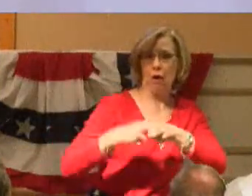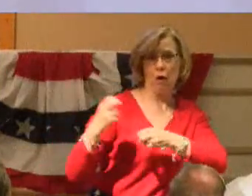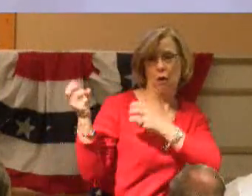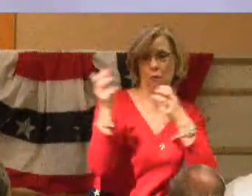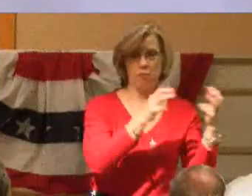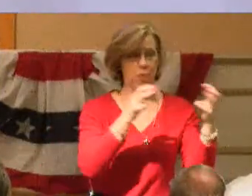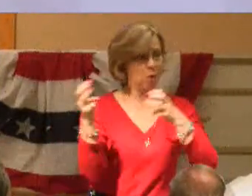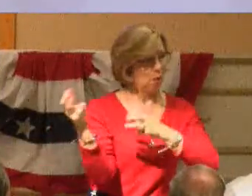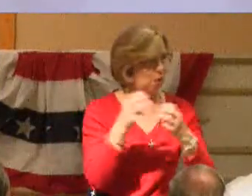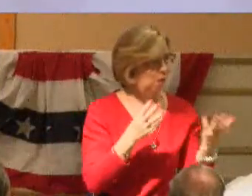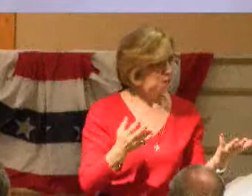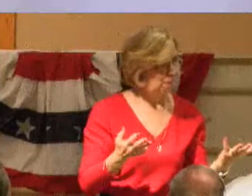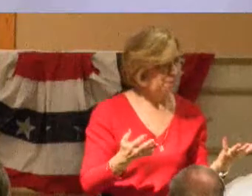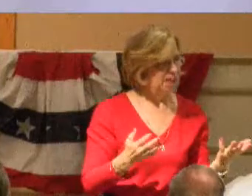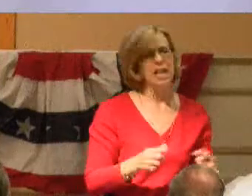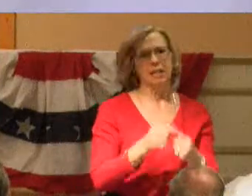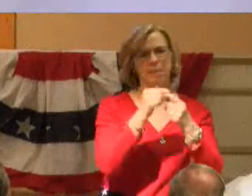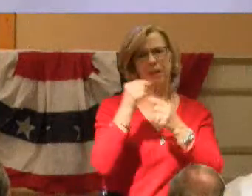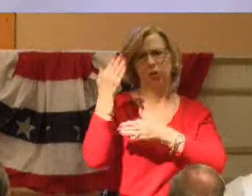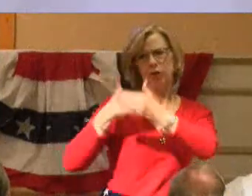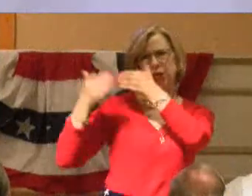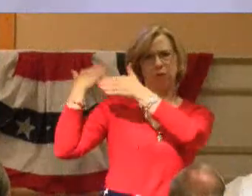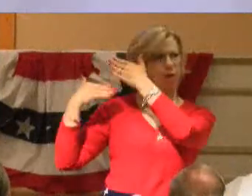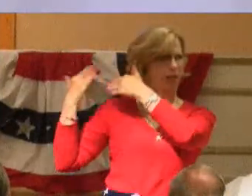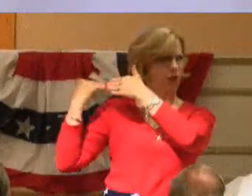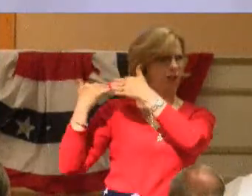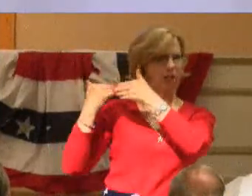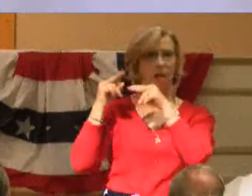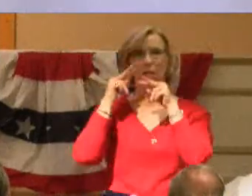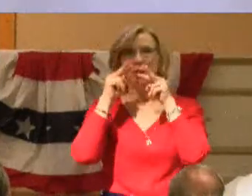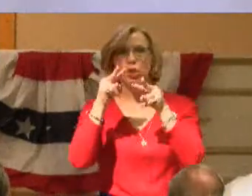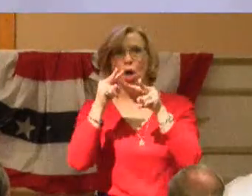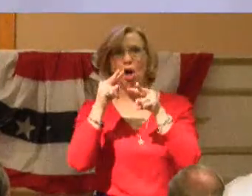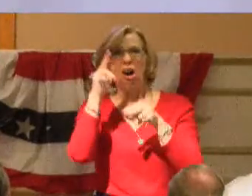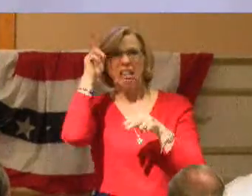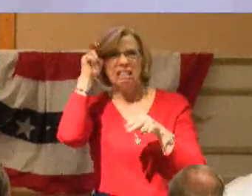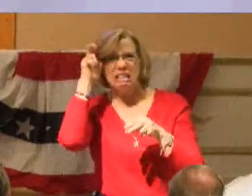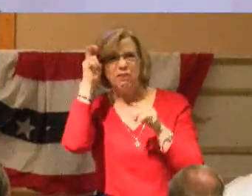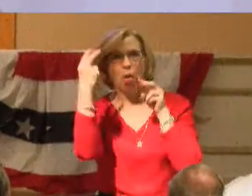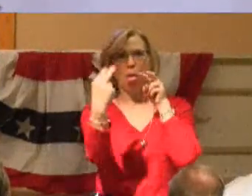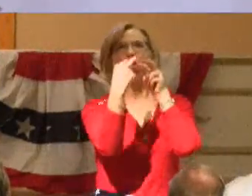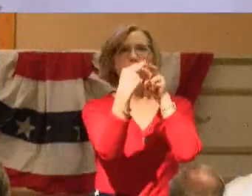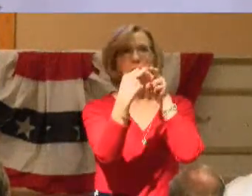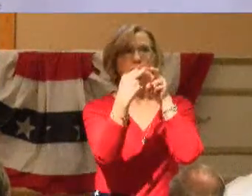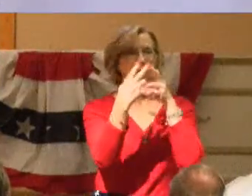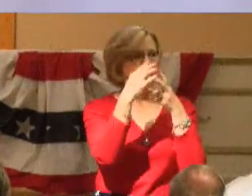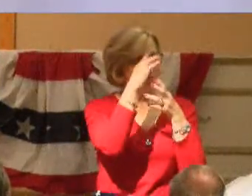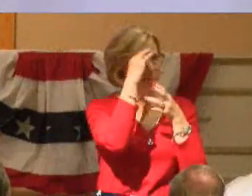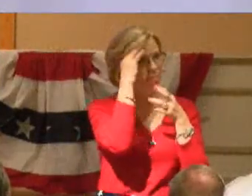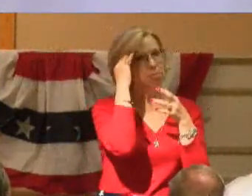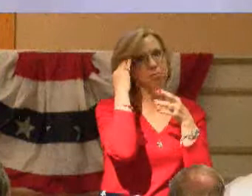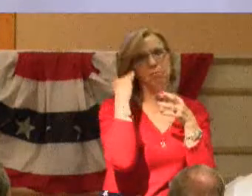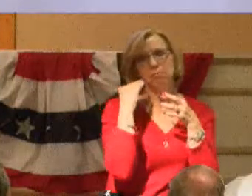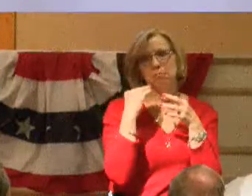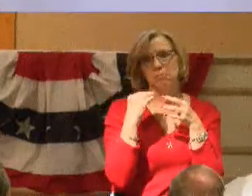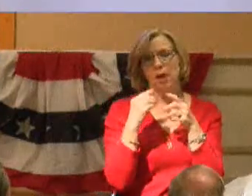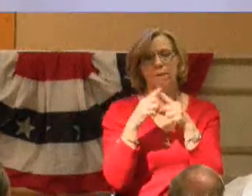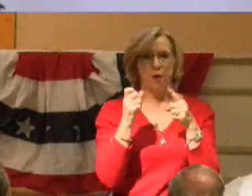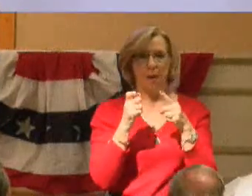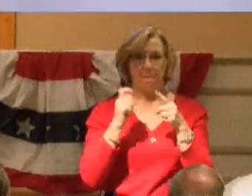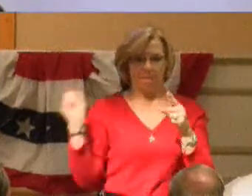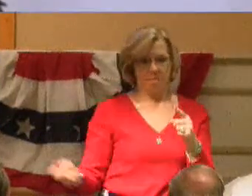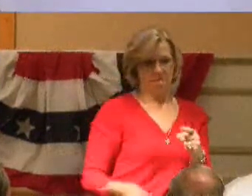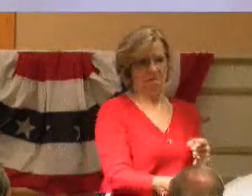was a very special generation that looked evil in the eye, that fought them eye to eye, from bayonet